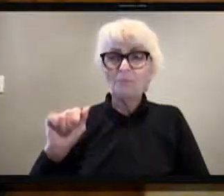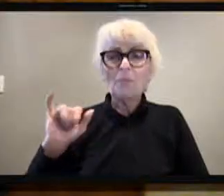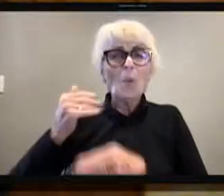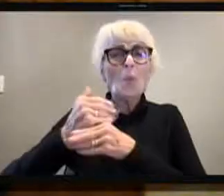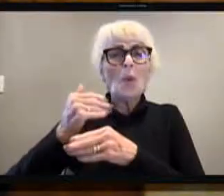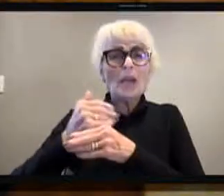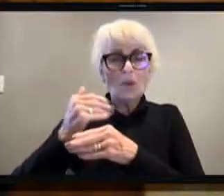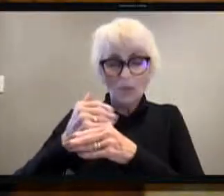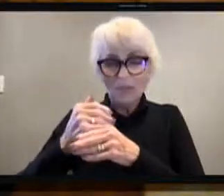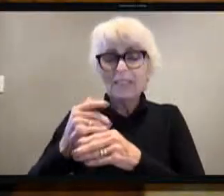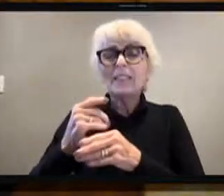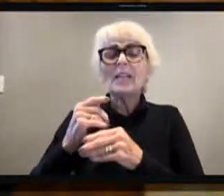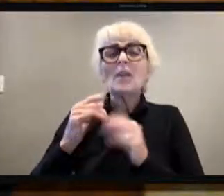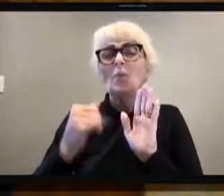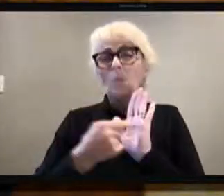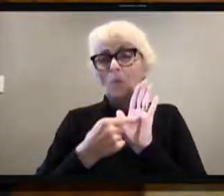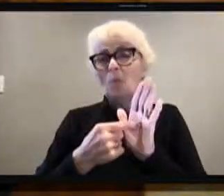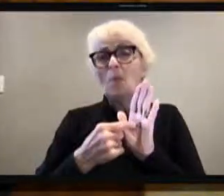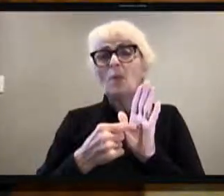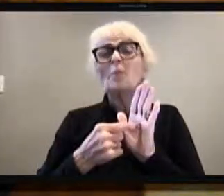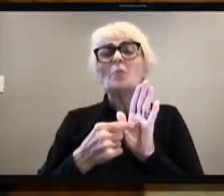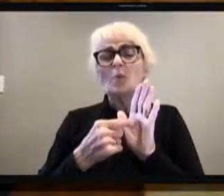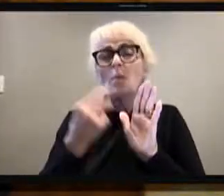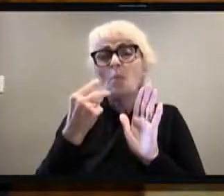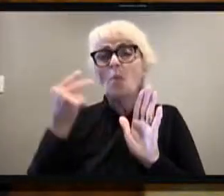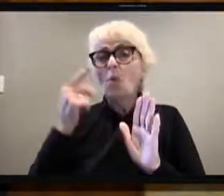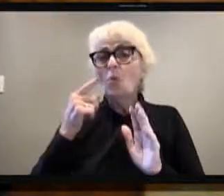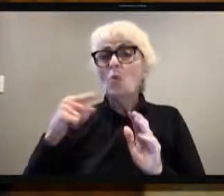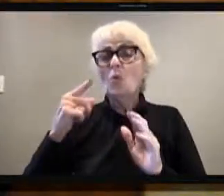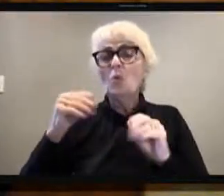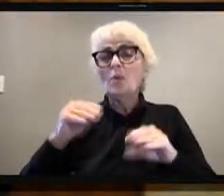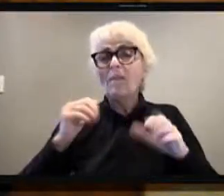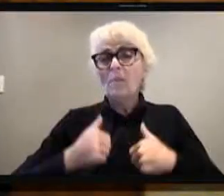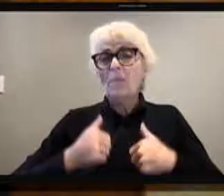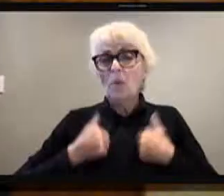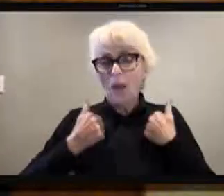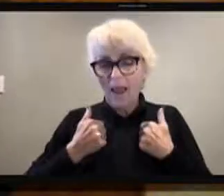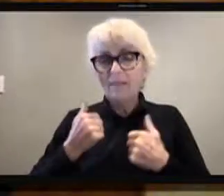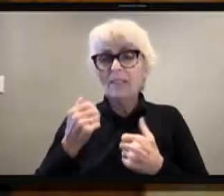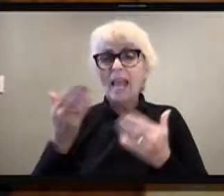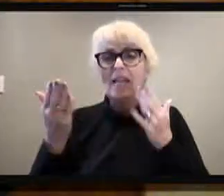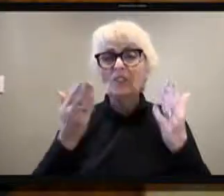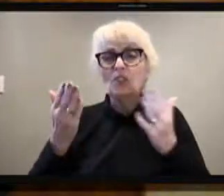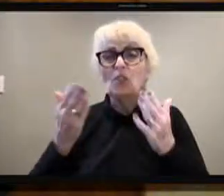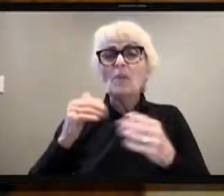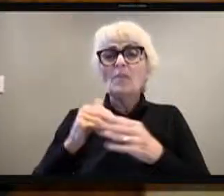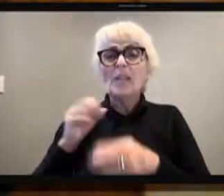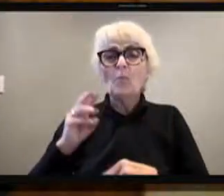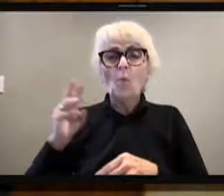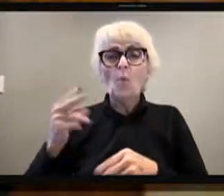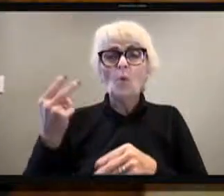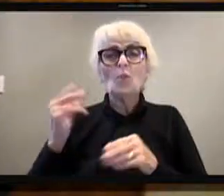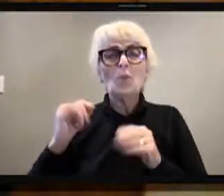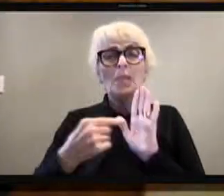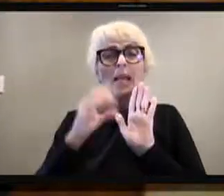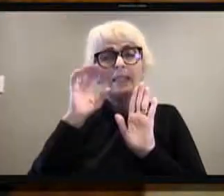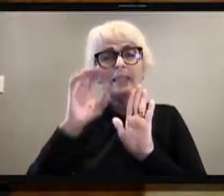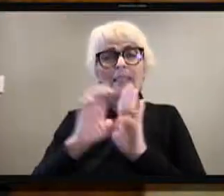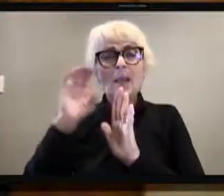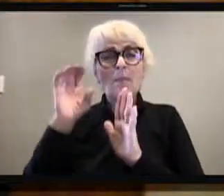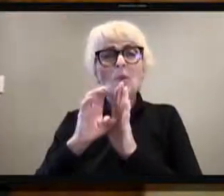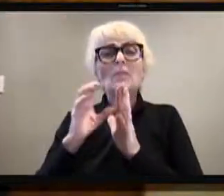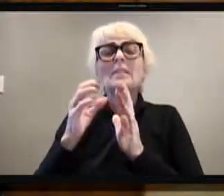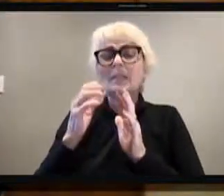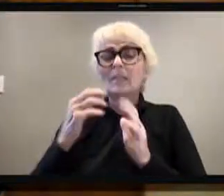those who had given their lives and served faithfully during World War II. The symbols are notable for religious themes being interwoven with symbols